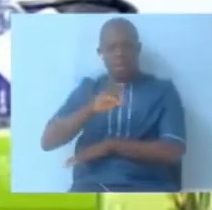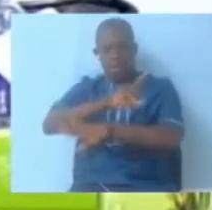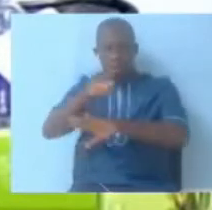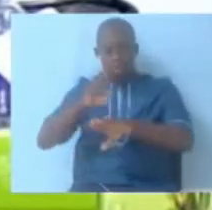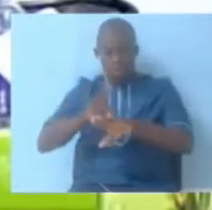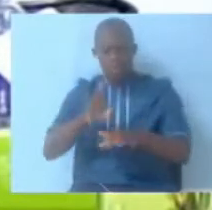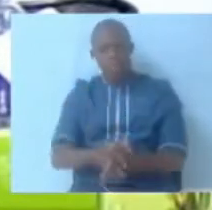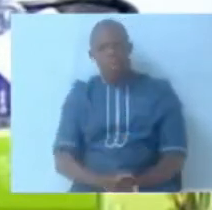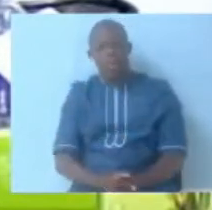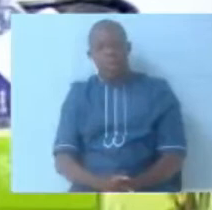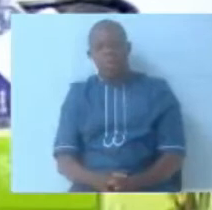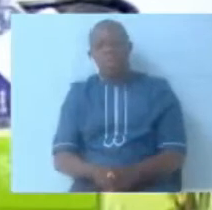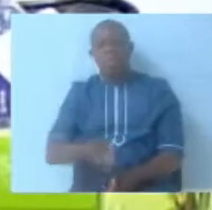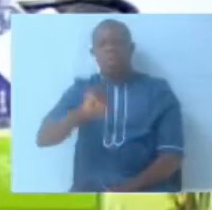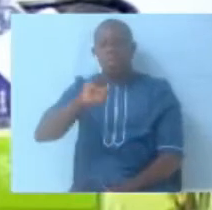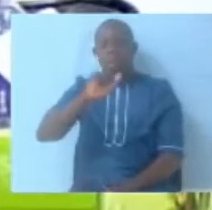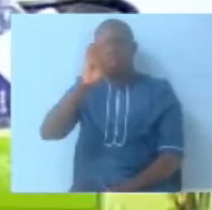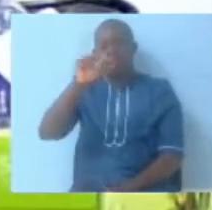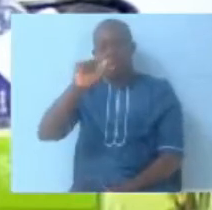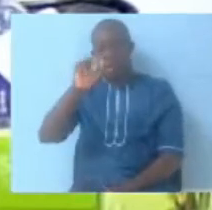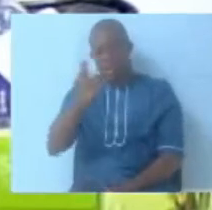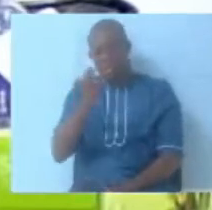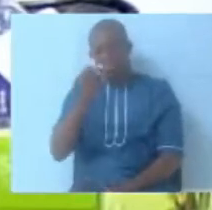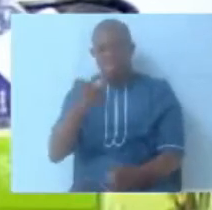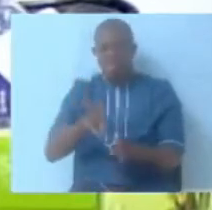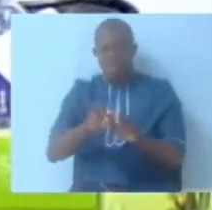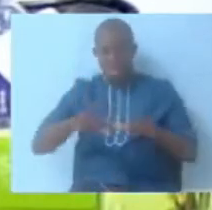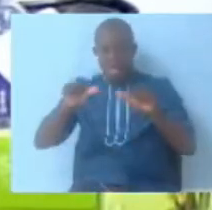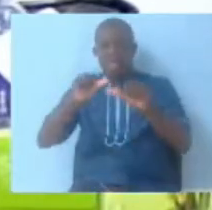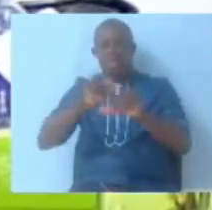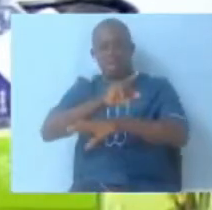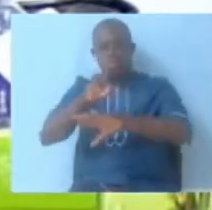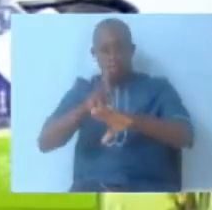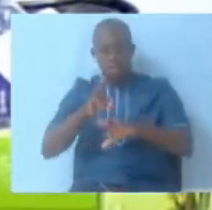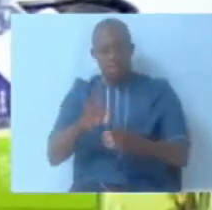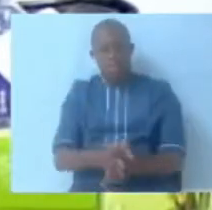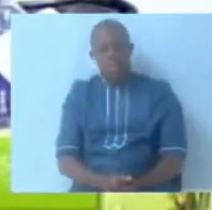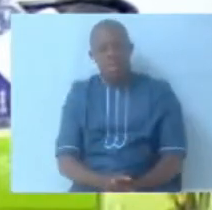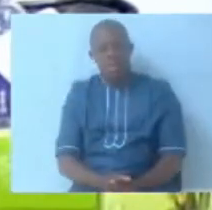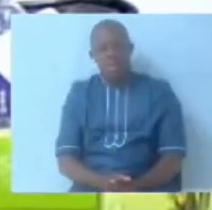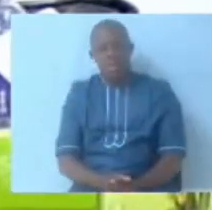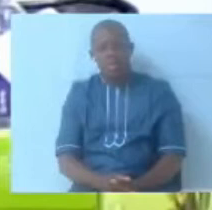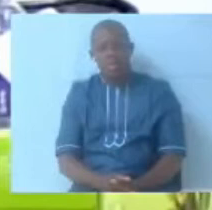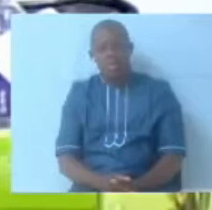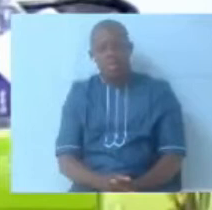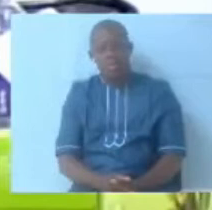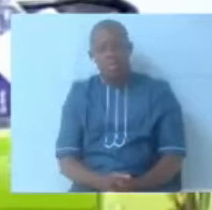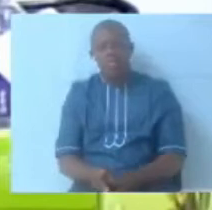kang. Sabah Sanjali district. Sabah Sanjal Banko Kang. I sat to the common entrance in